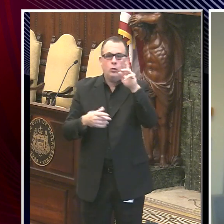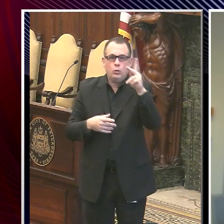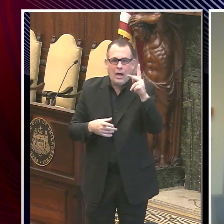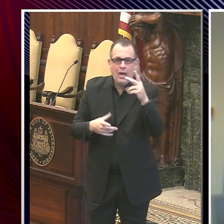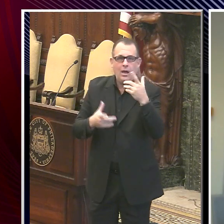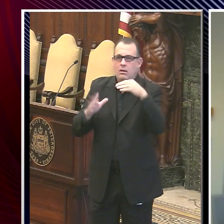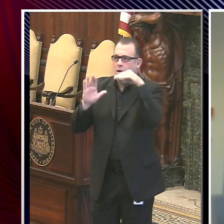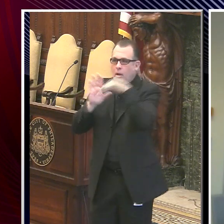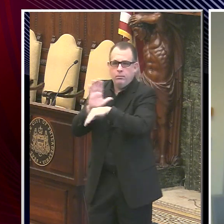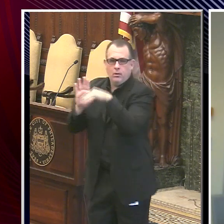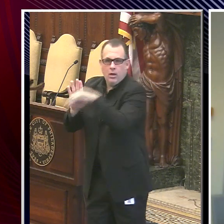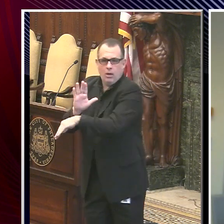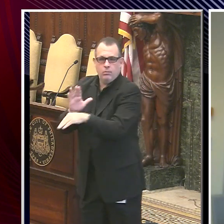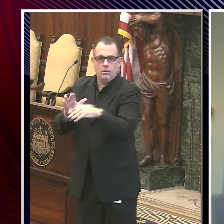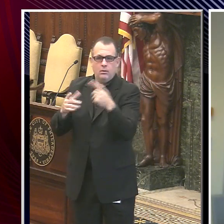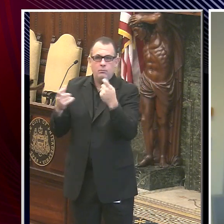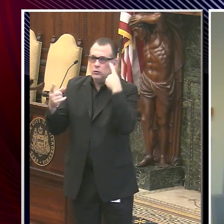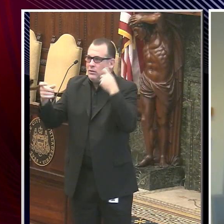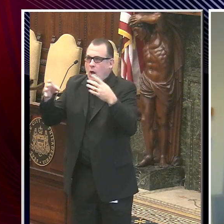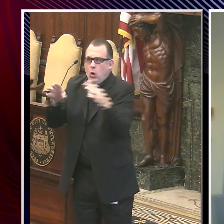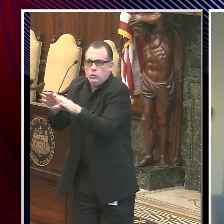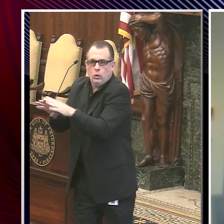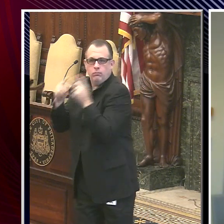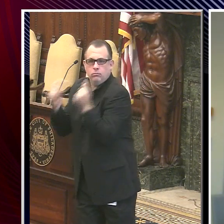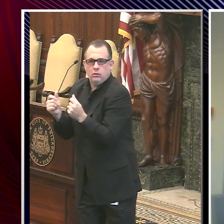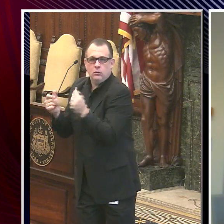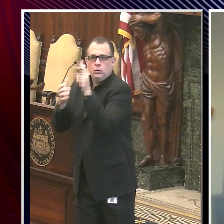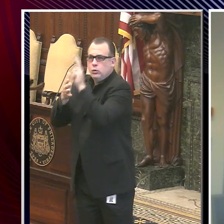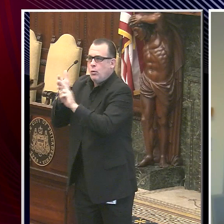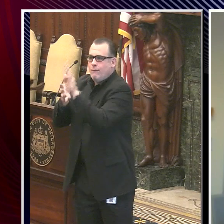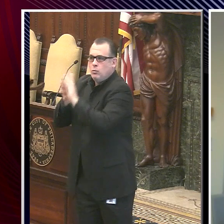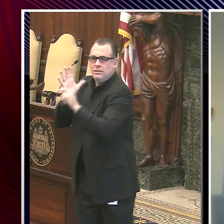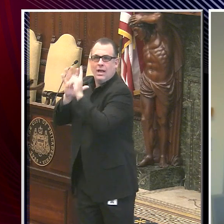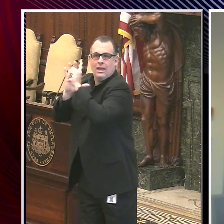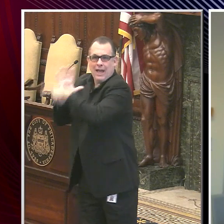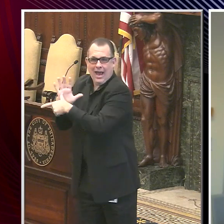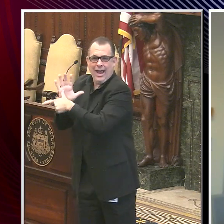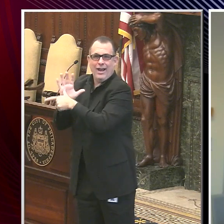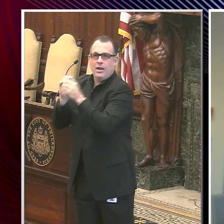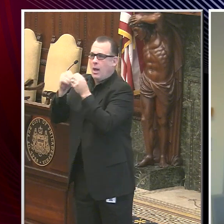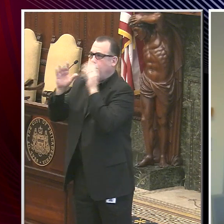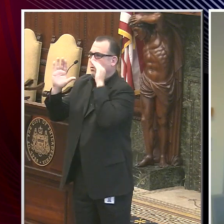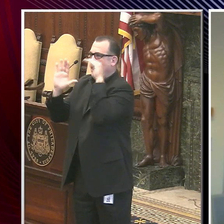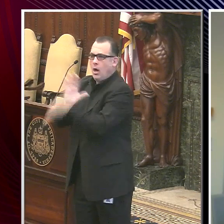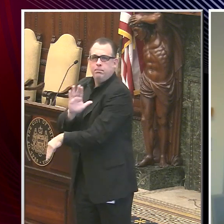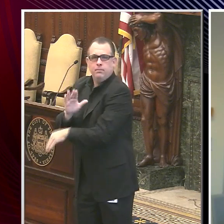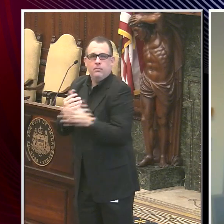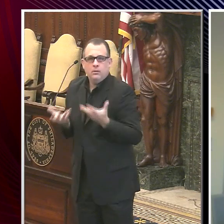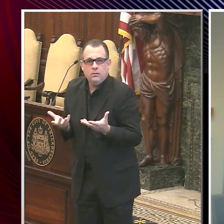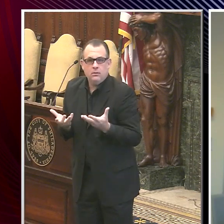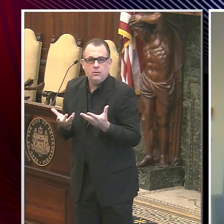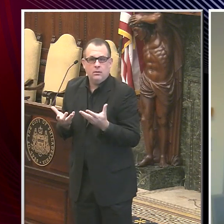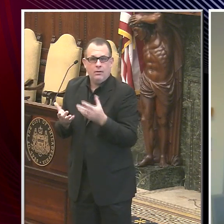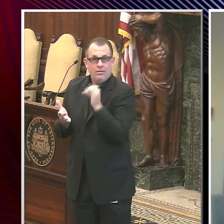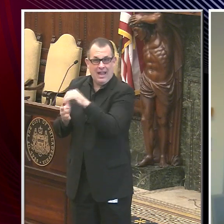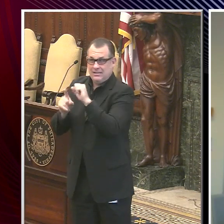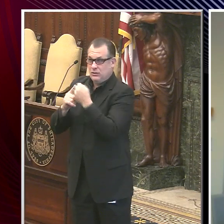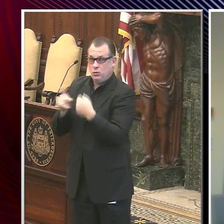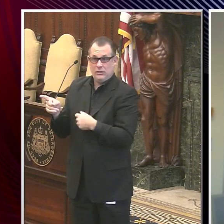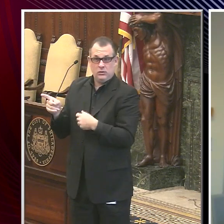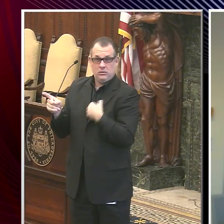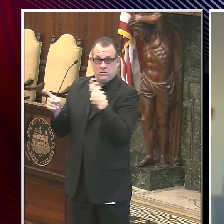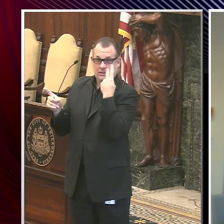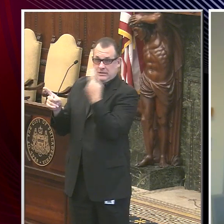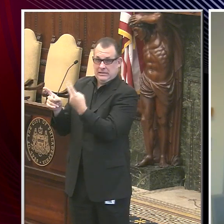quickly, about 2 to 4 weeks after they put the restrictions in place. So the painful scenario that I just laid out is not inevitable. It can be